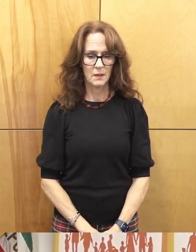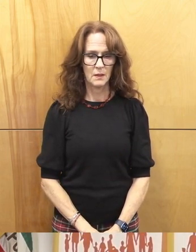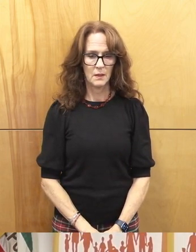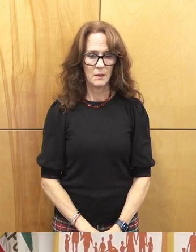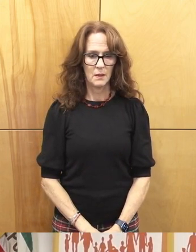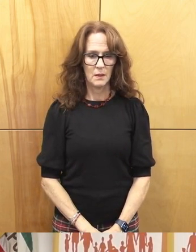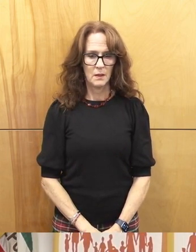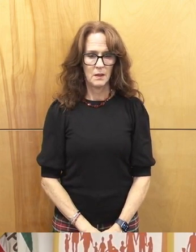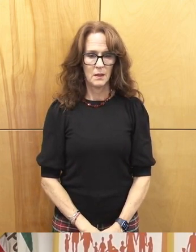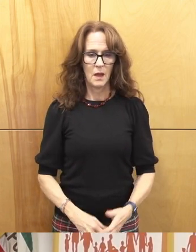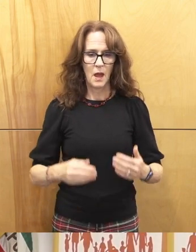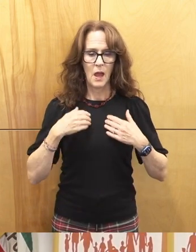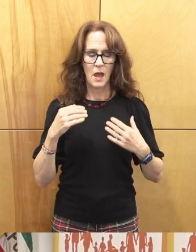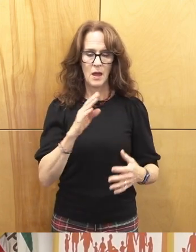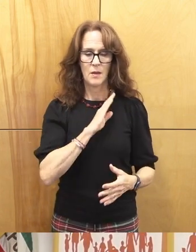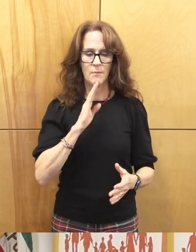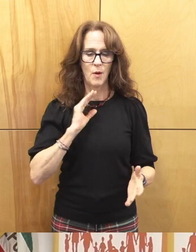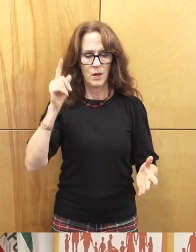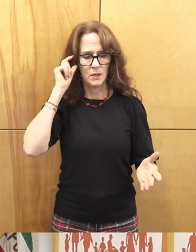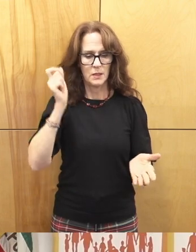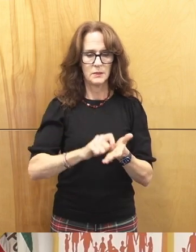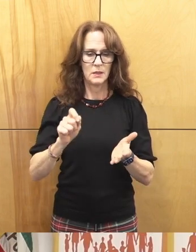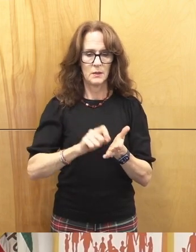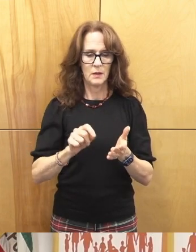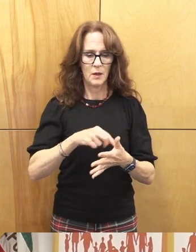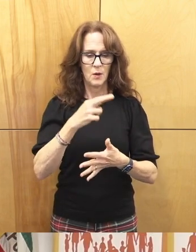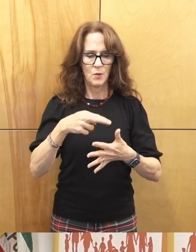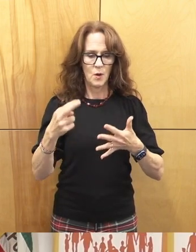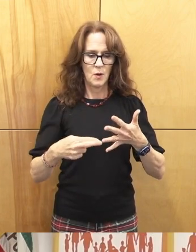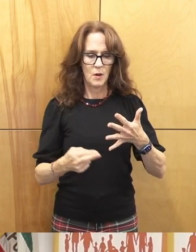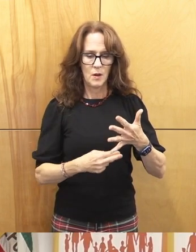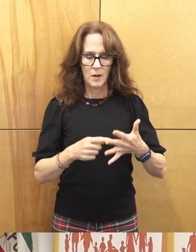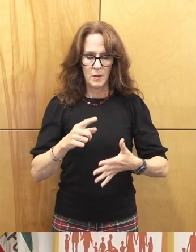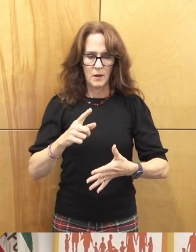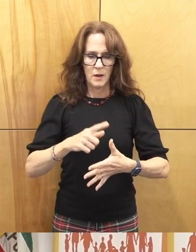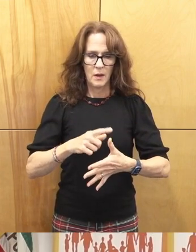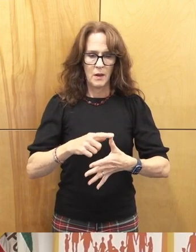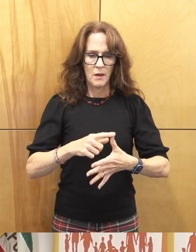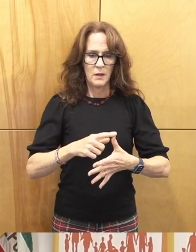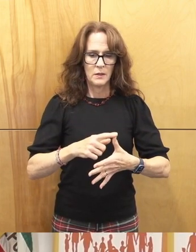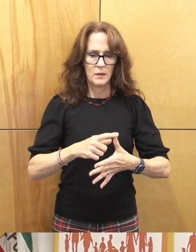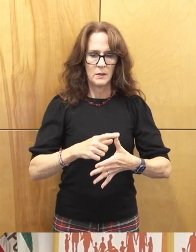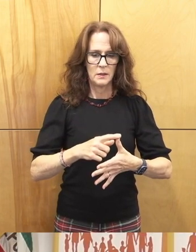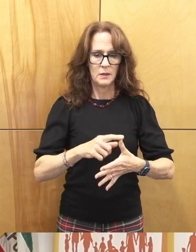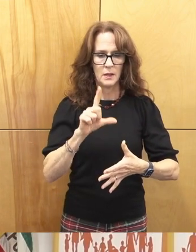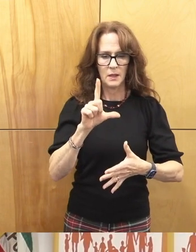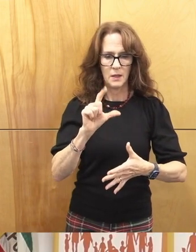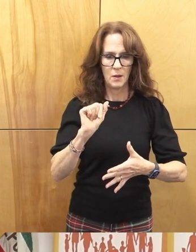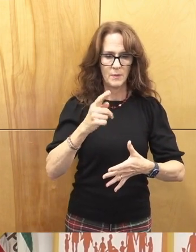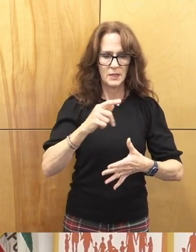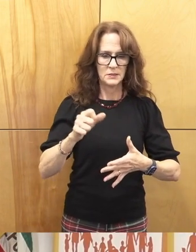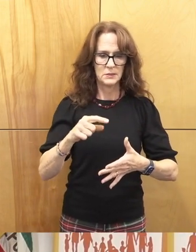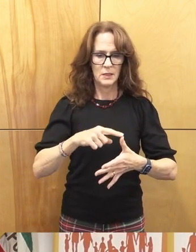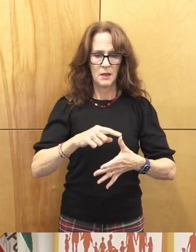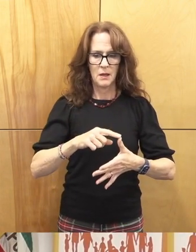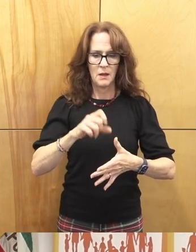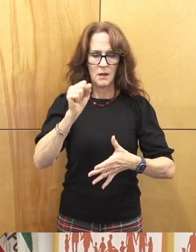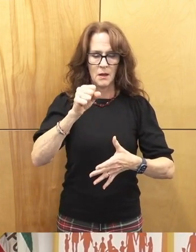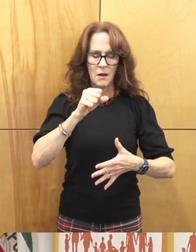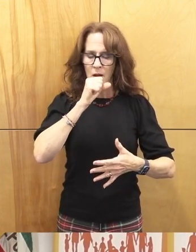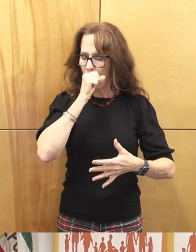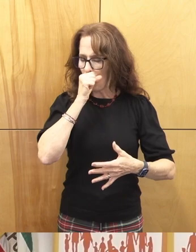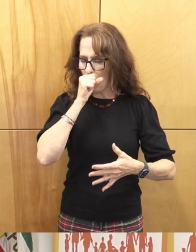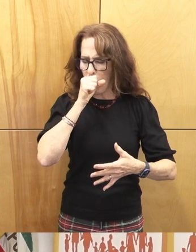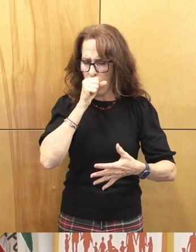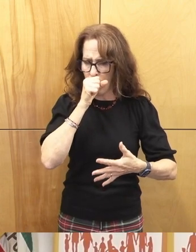I'll have our board secretary take a roll call vote. Thank you. Member Lopez? Aye.